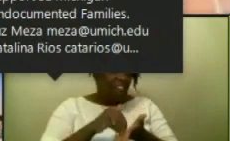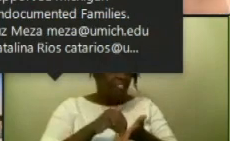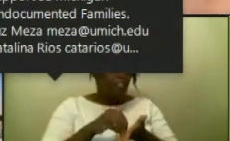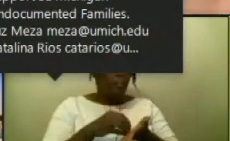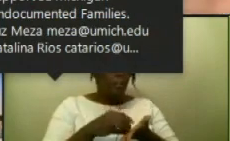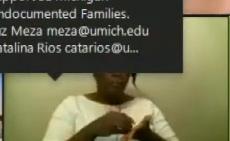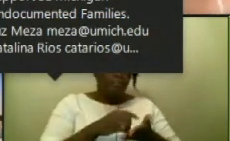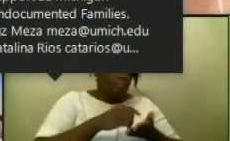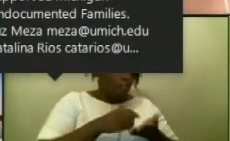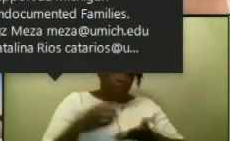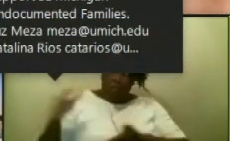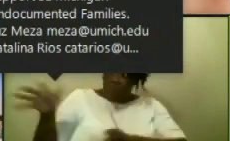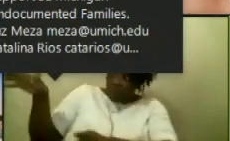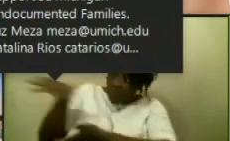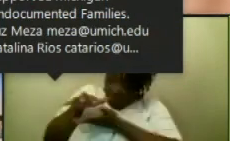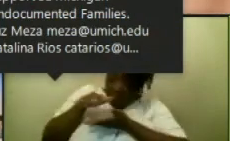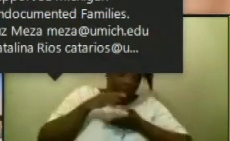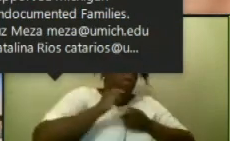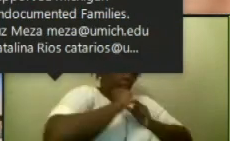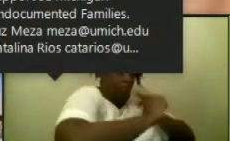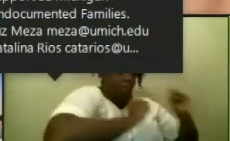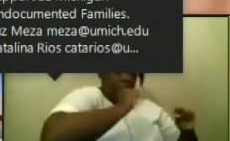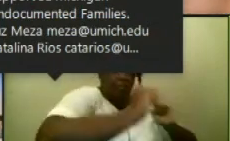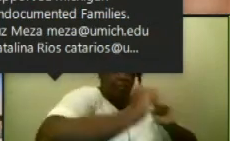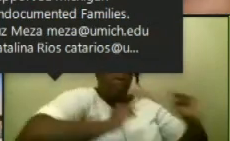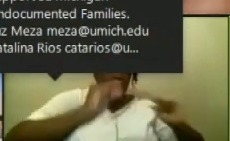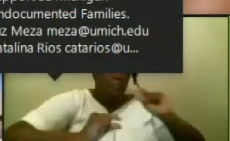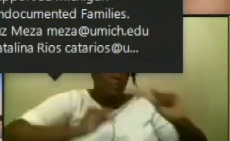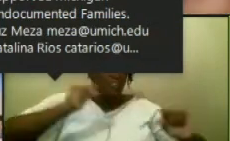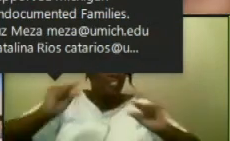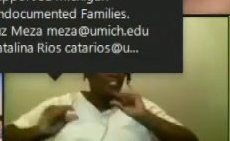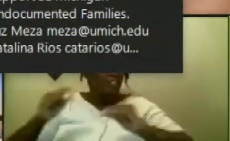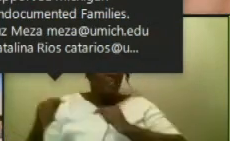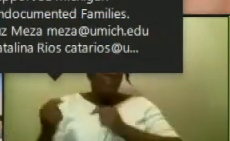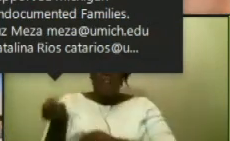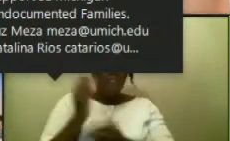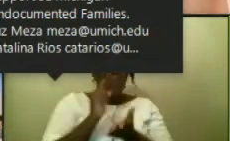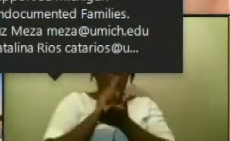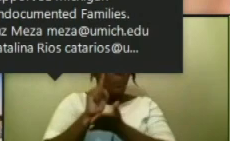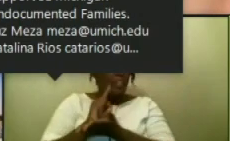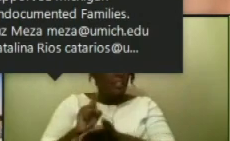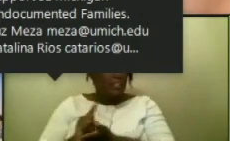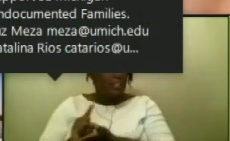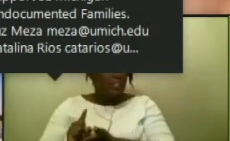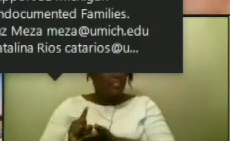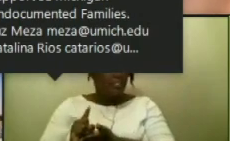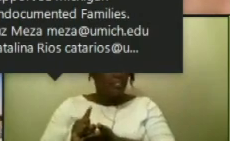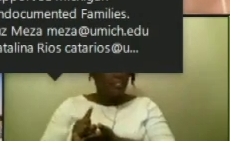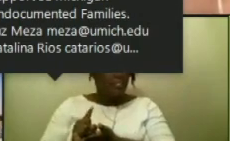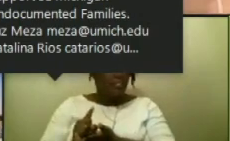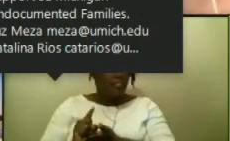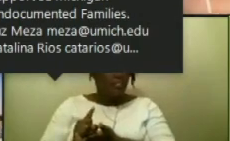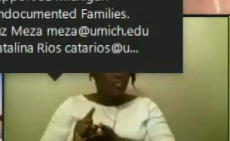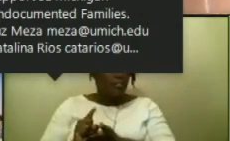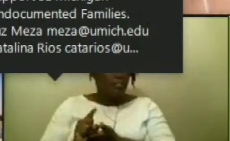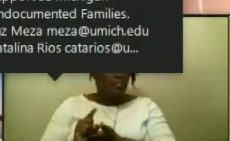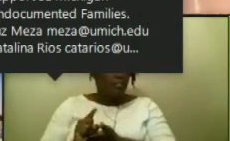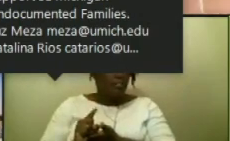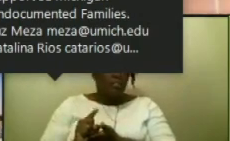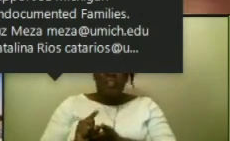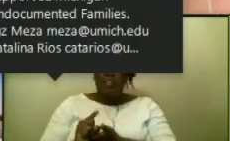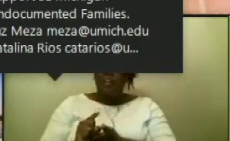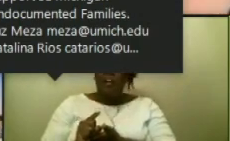literally as it comes in. It's been a couple weeks now where the requests for aid have only